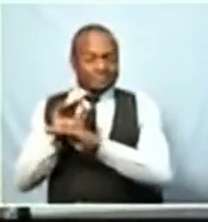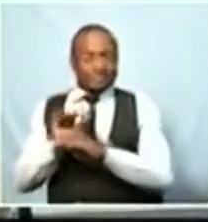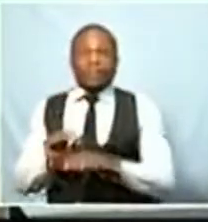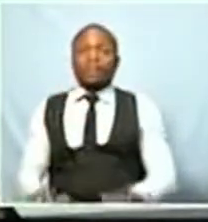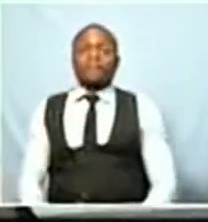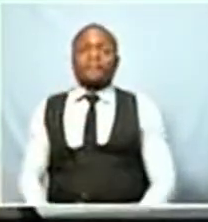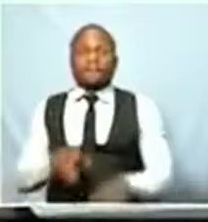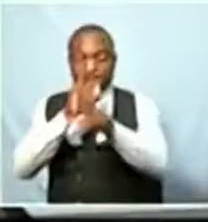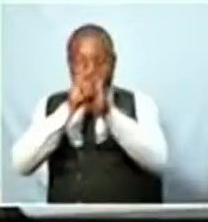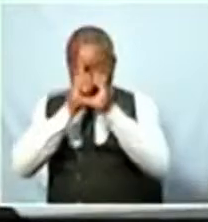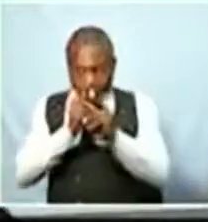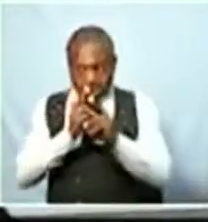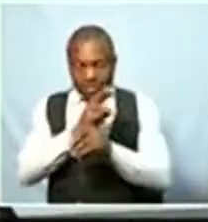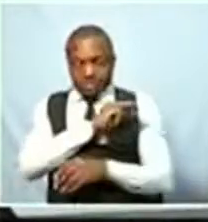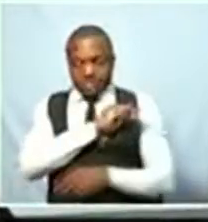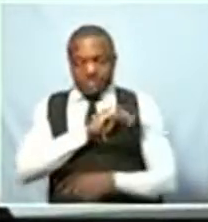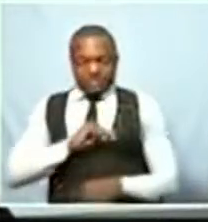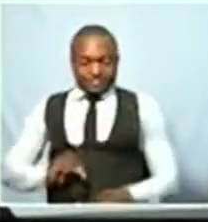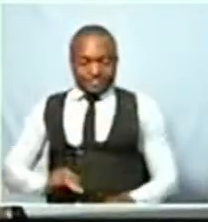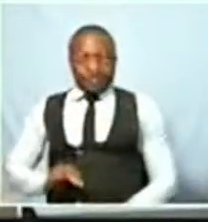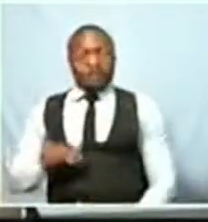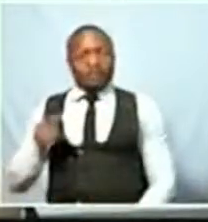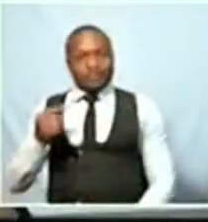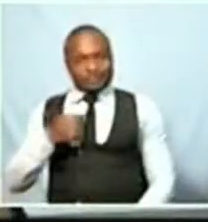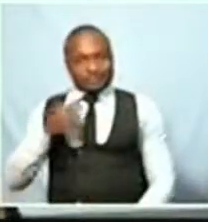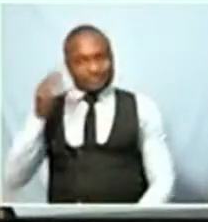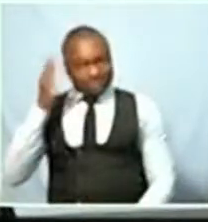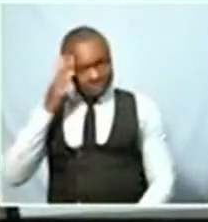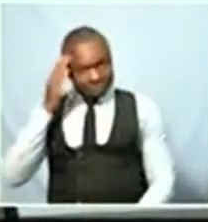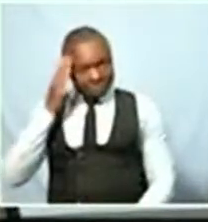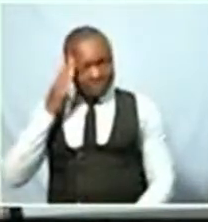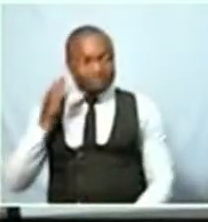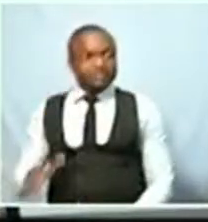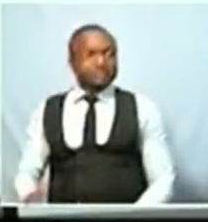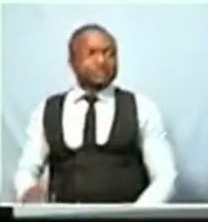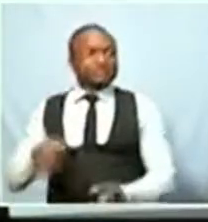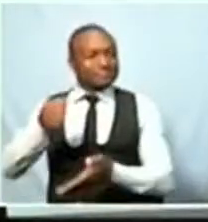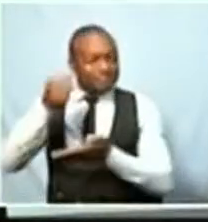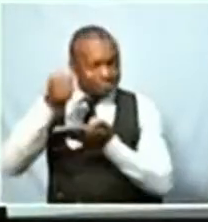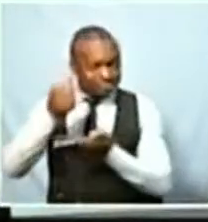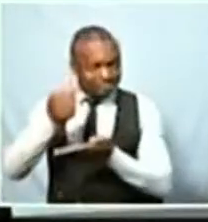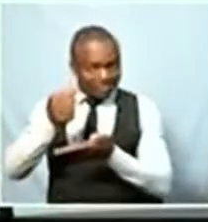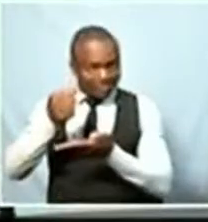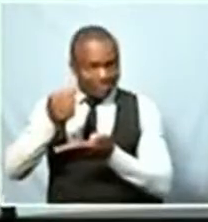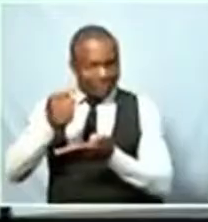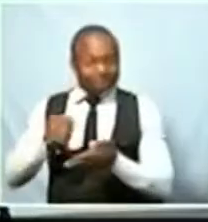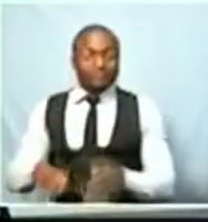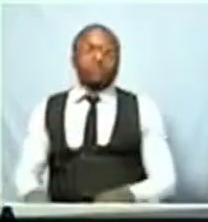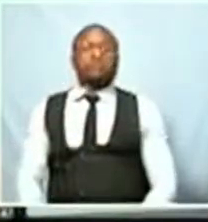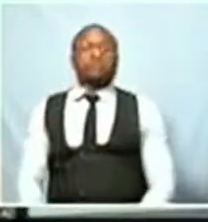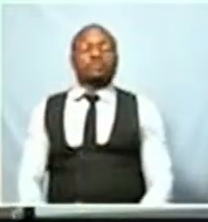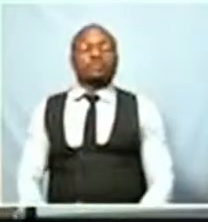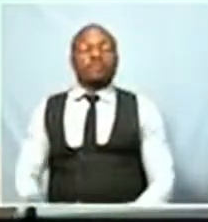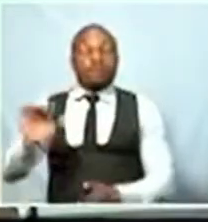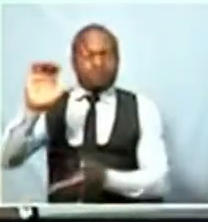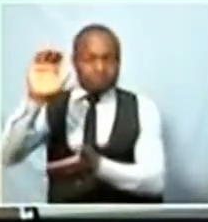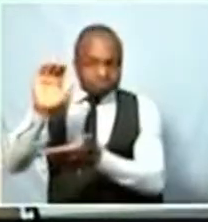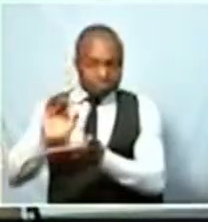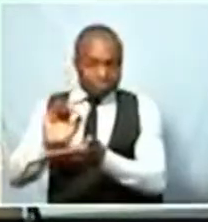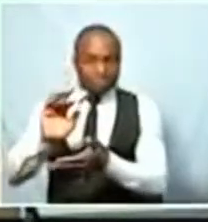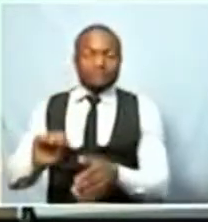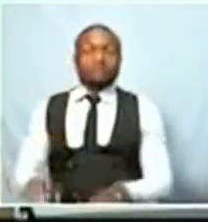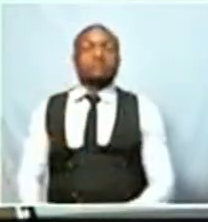the honorable members. I do note the fact that our budget has reduced.